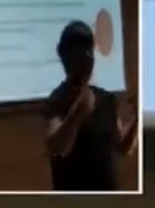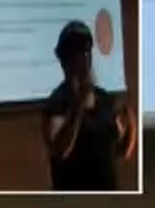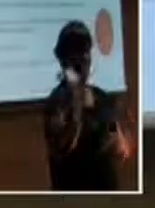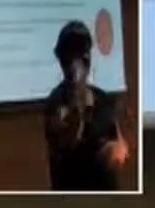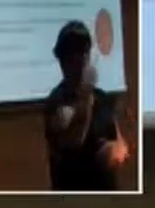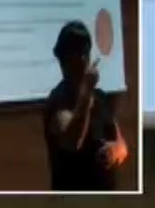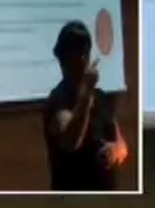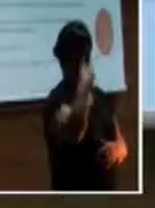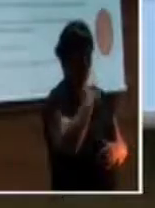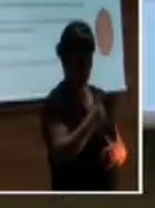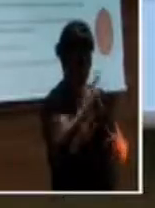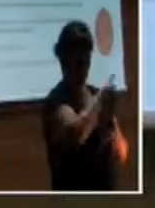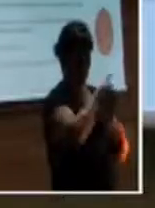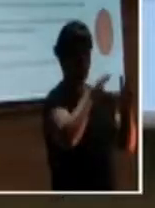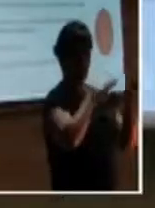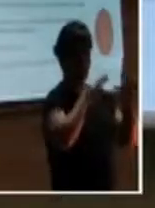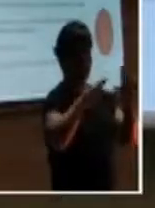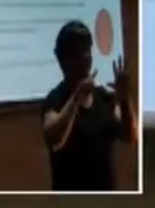during those 20 years.